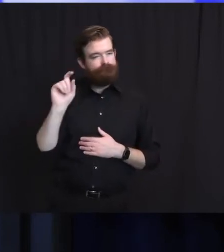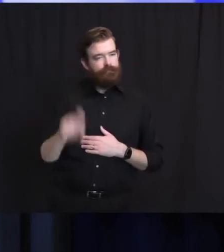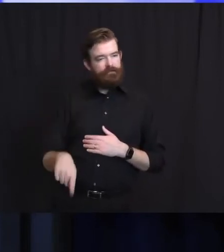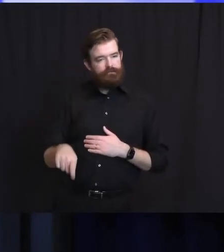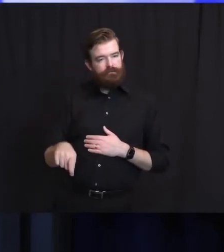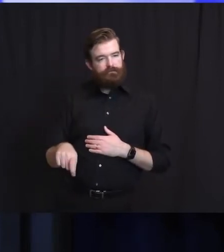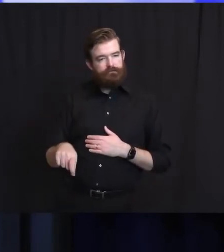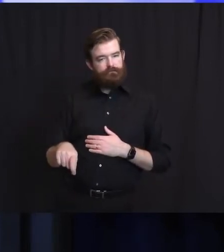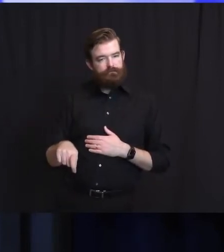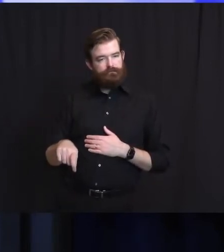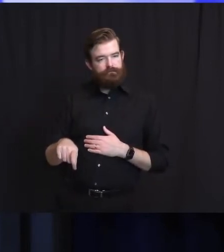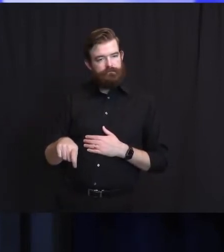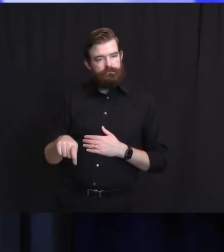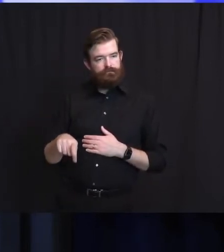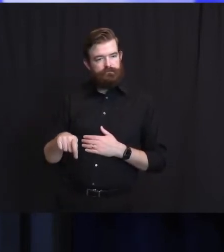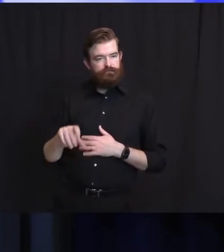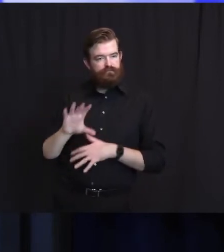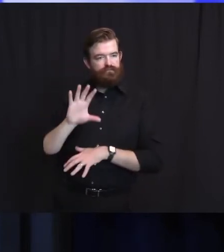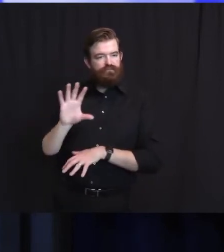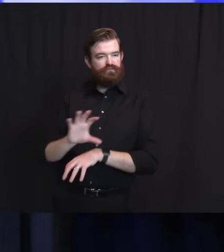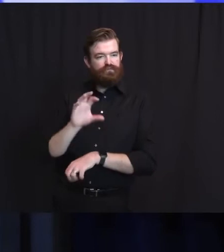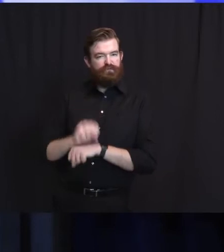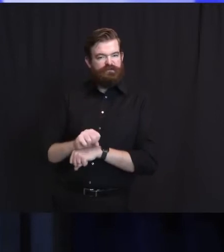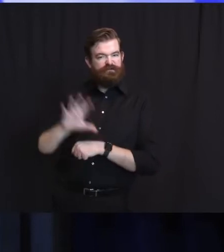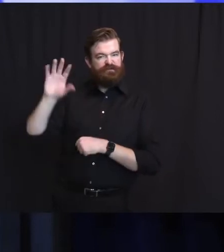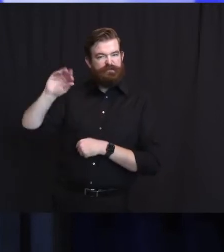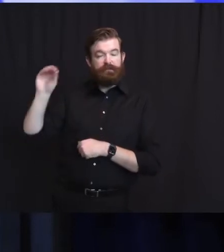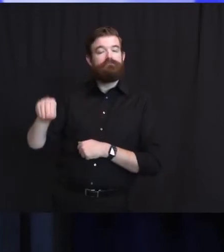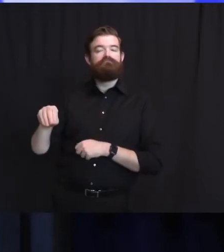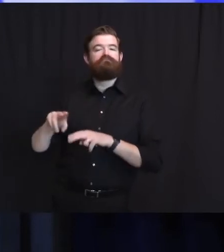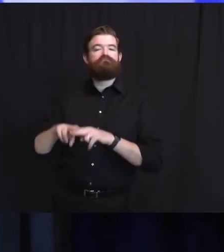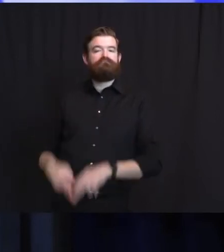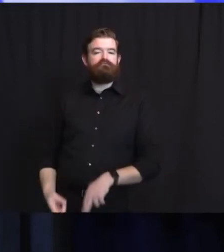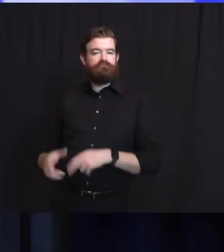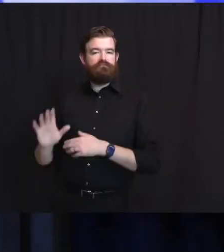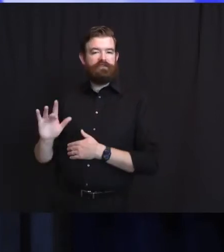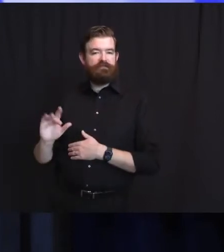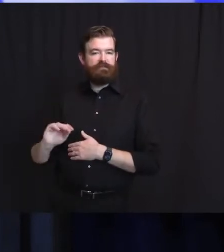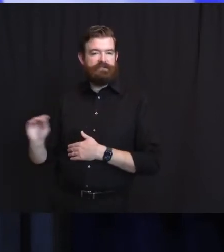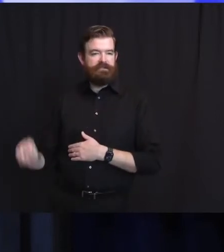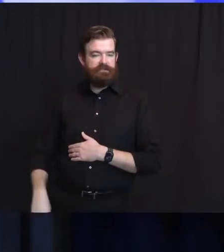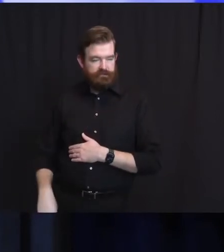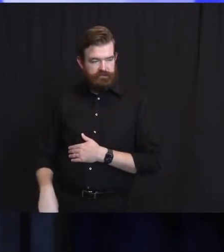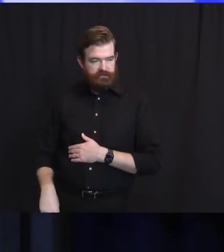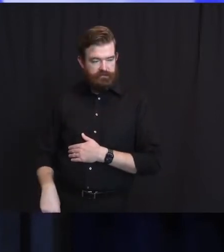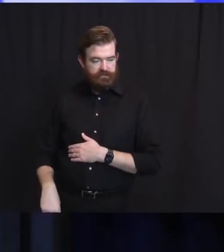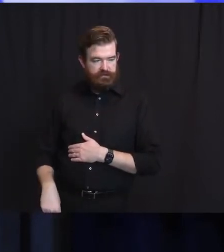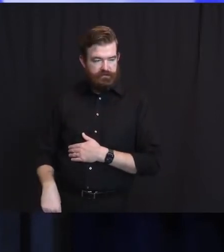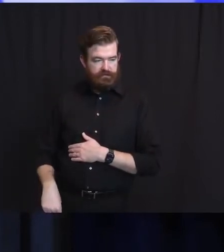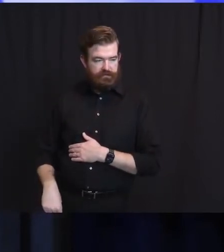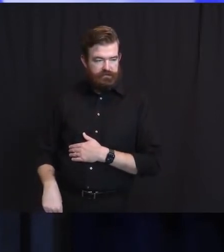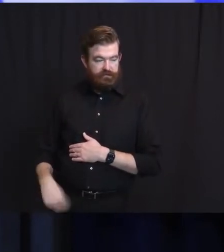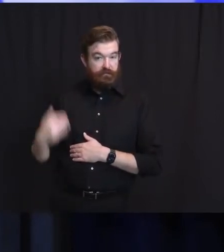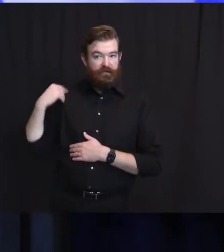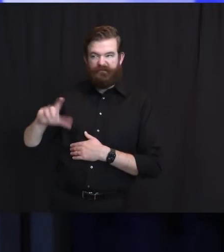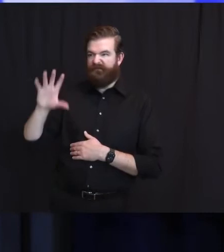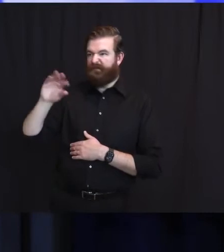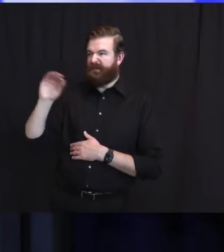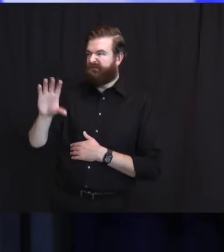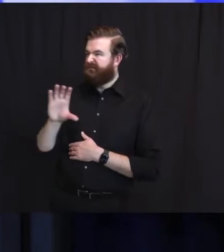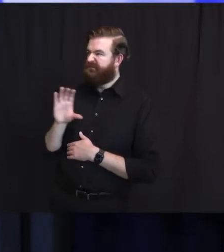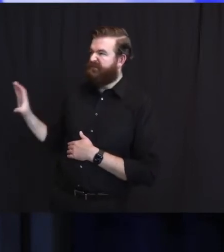that if the state maintained its plan, reserving 50% 1 week before the first clinic, followed by 25% each